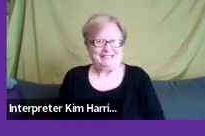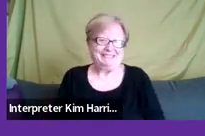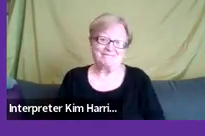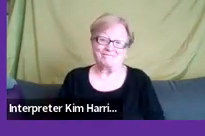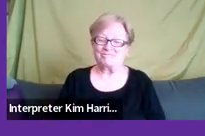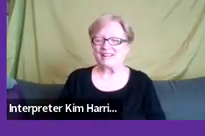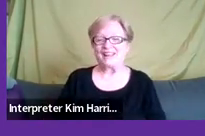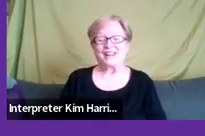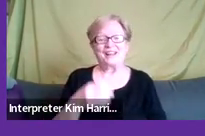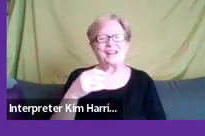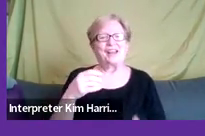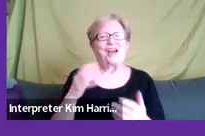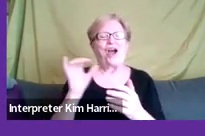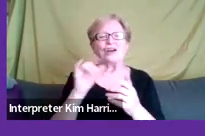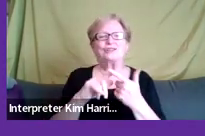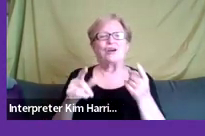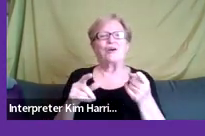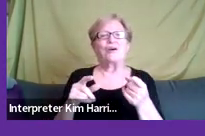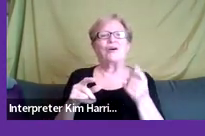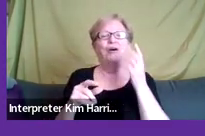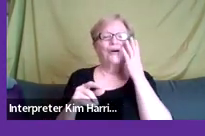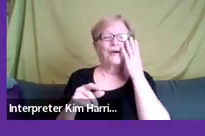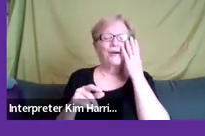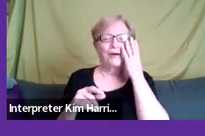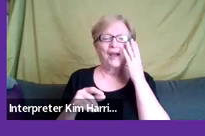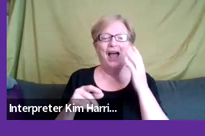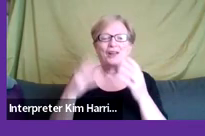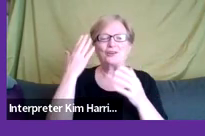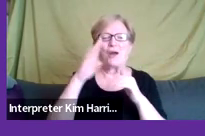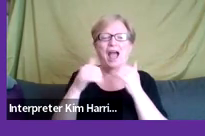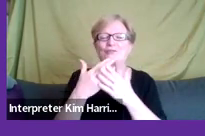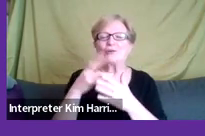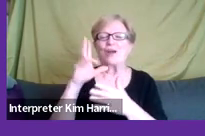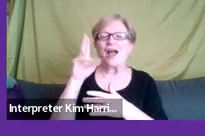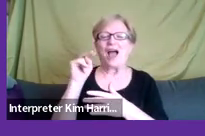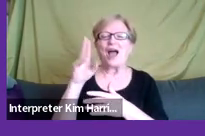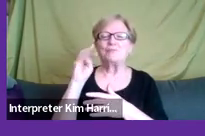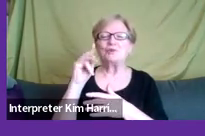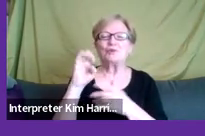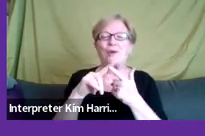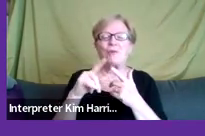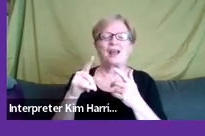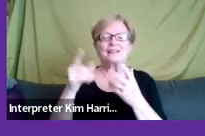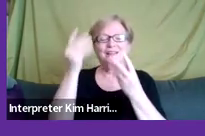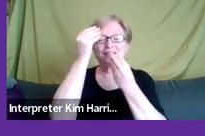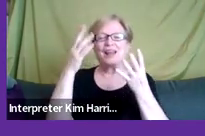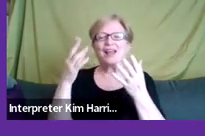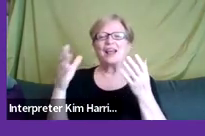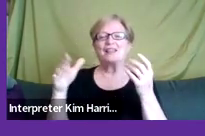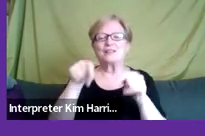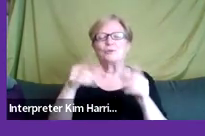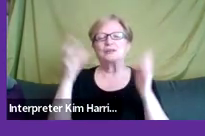Yes, we can. Awesome. I just figured I would unmute instead of writing a whole book in the chat. Just wanted to say that this was an